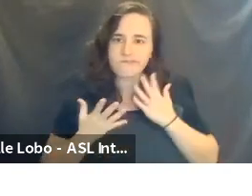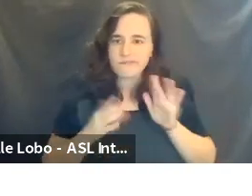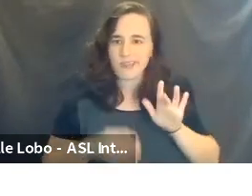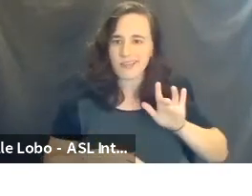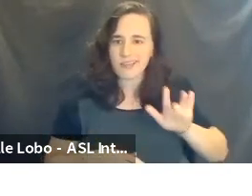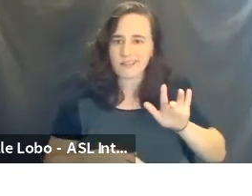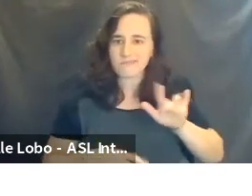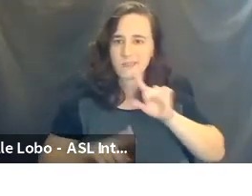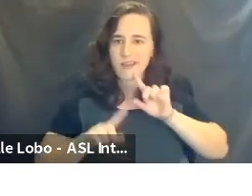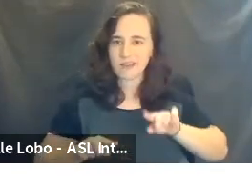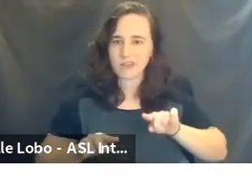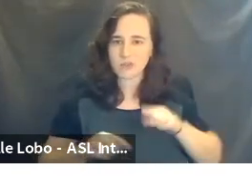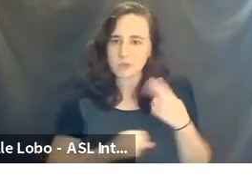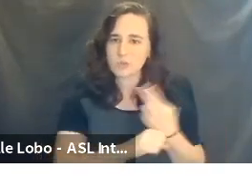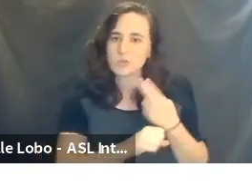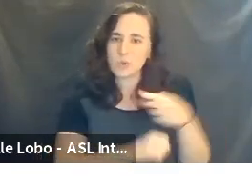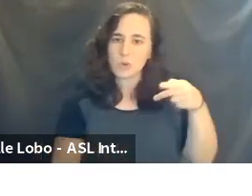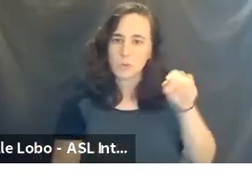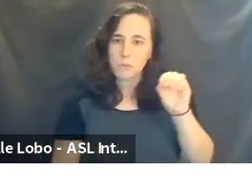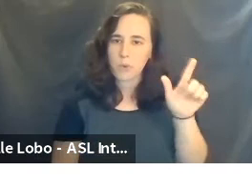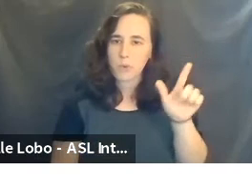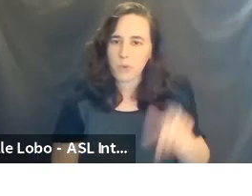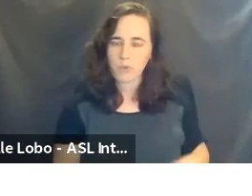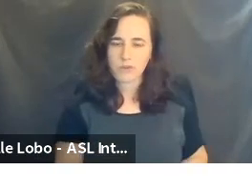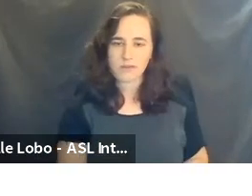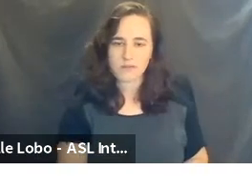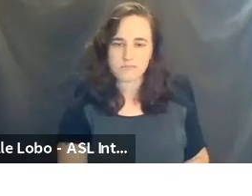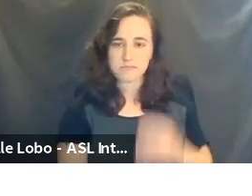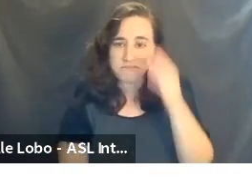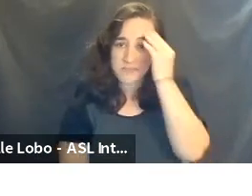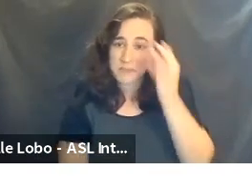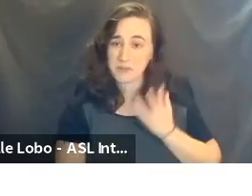And just again, use the polling feature and let us know.